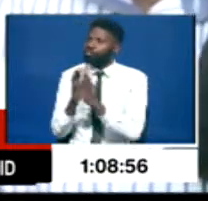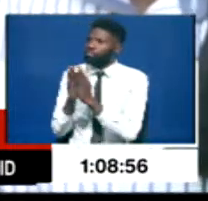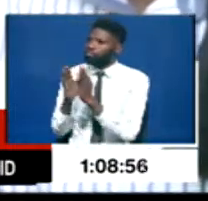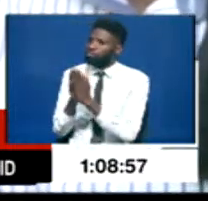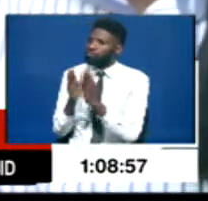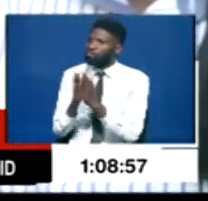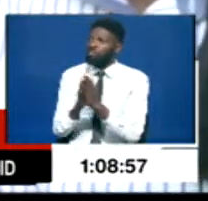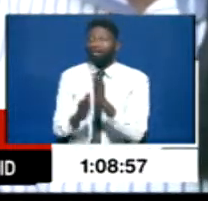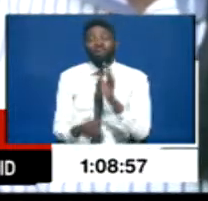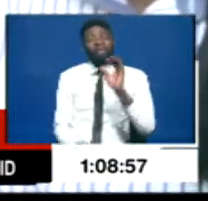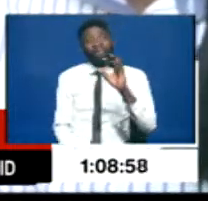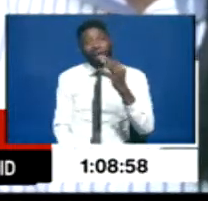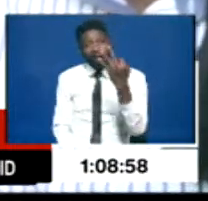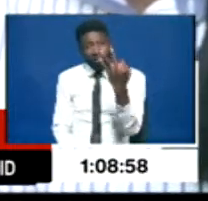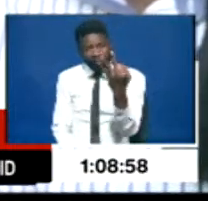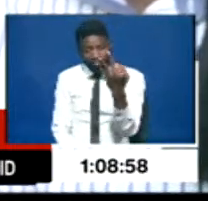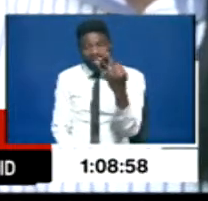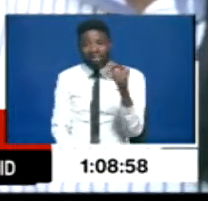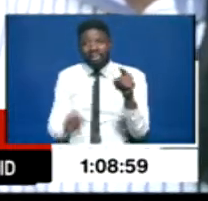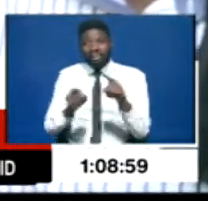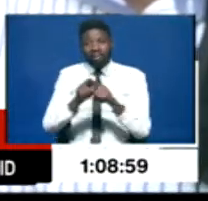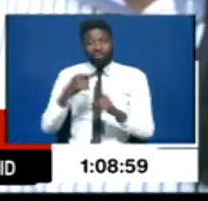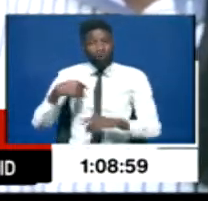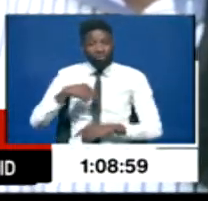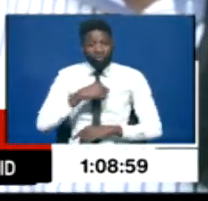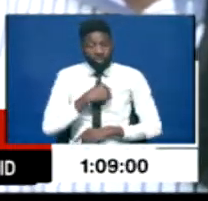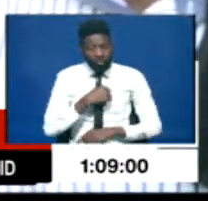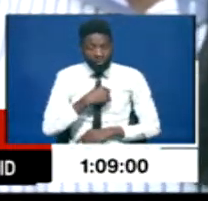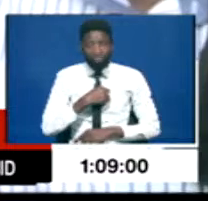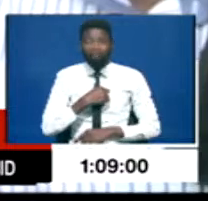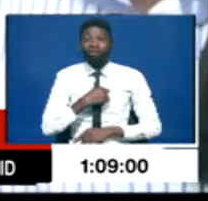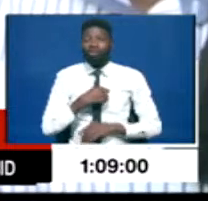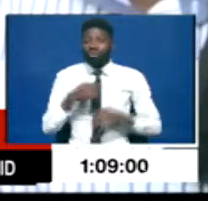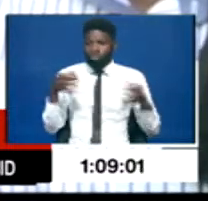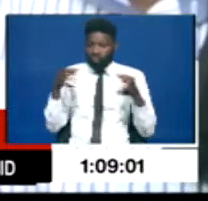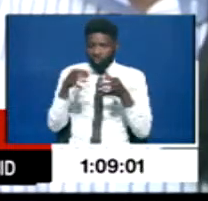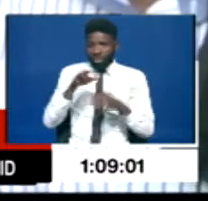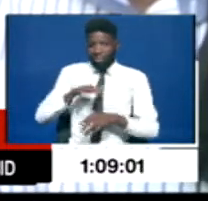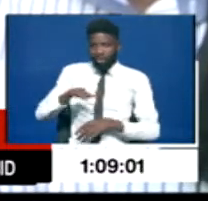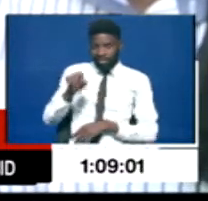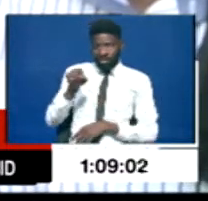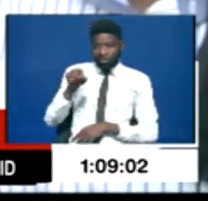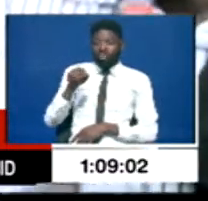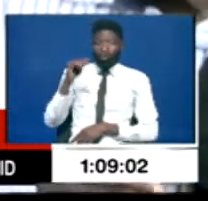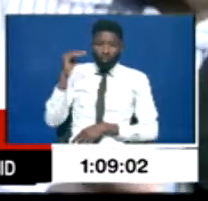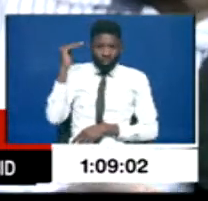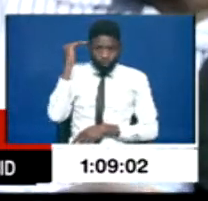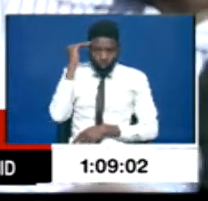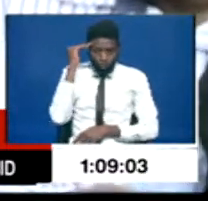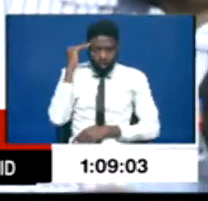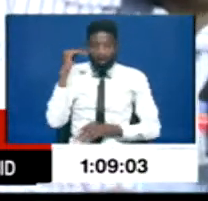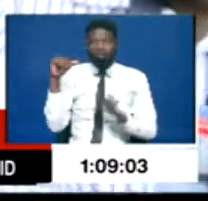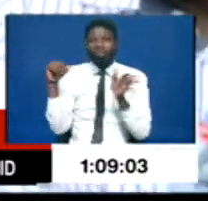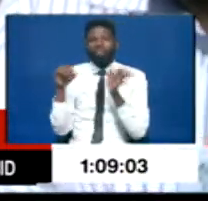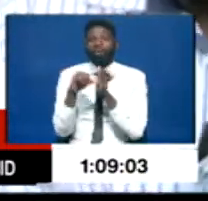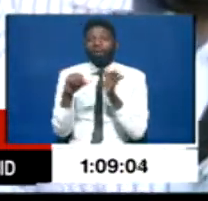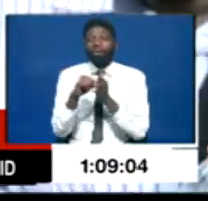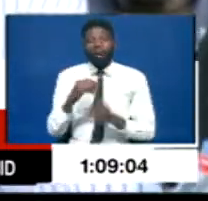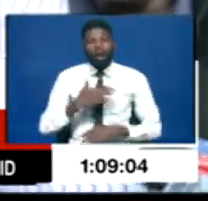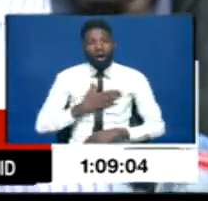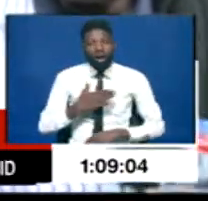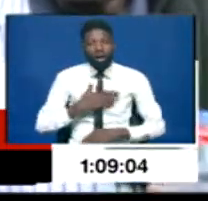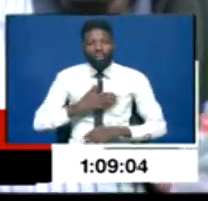Number three, it is we the people of South Kanyamkago that know our problems. Sisi